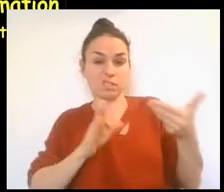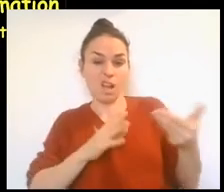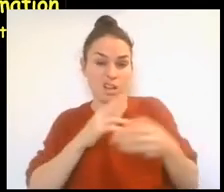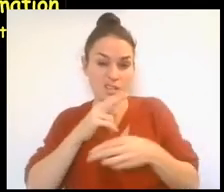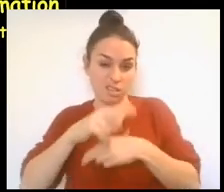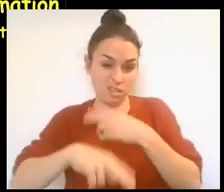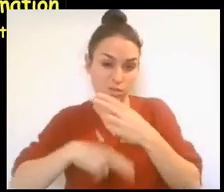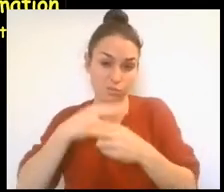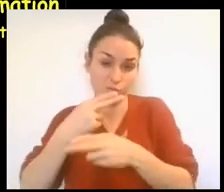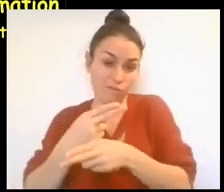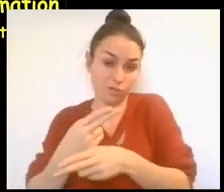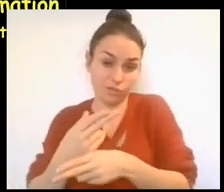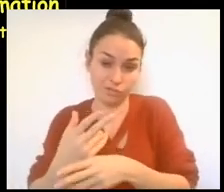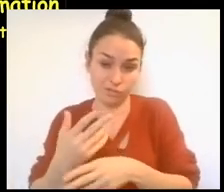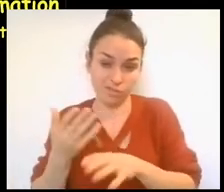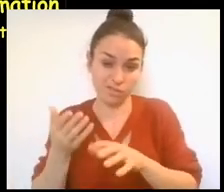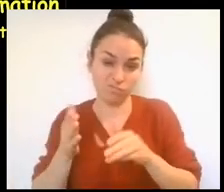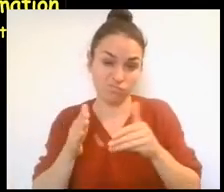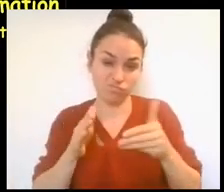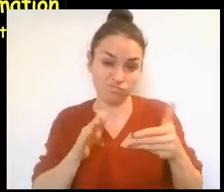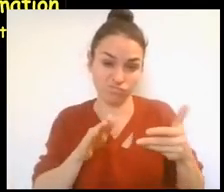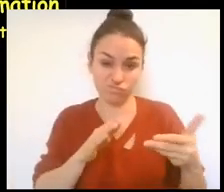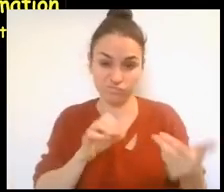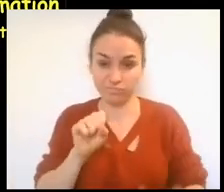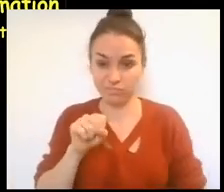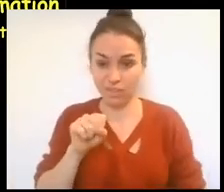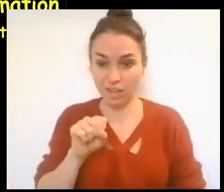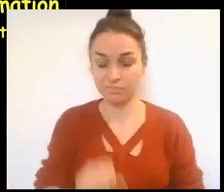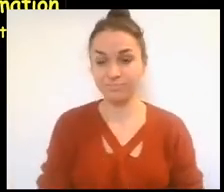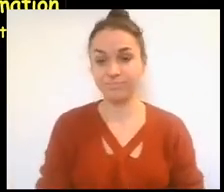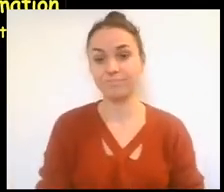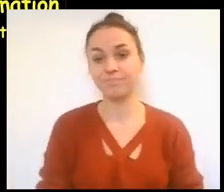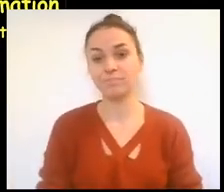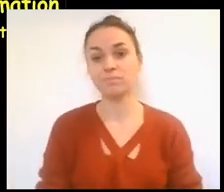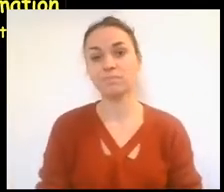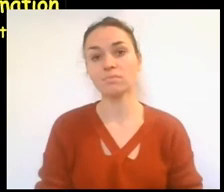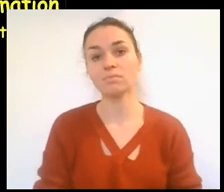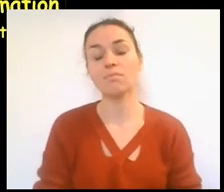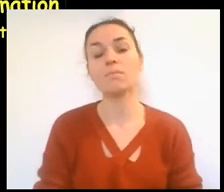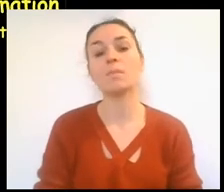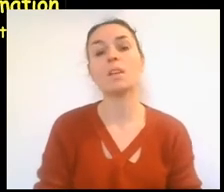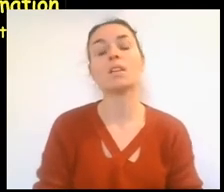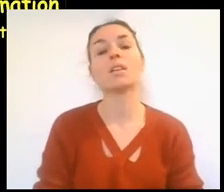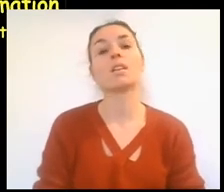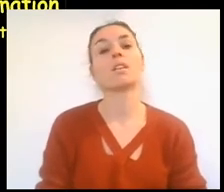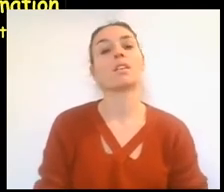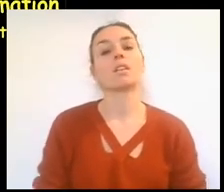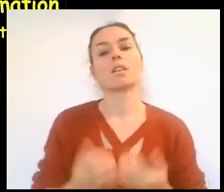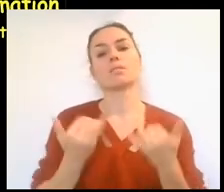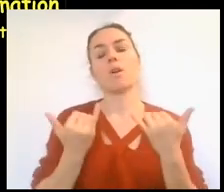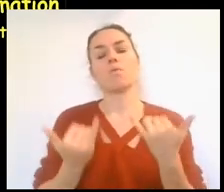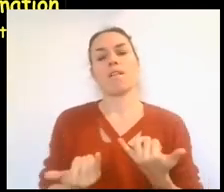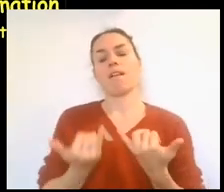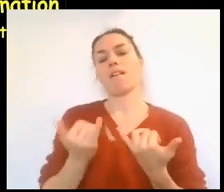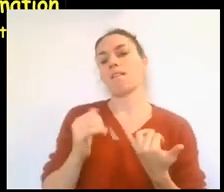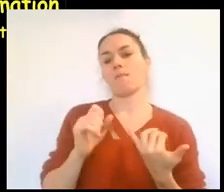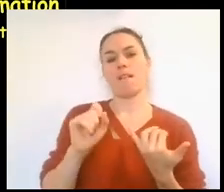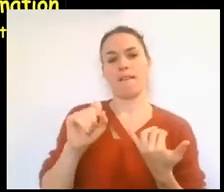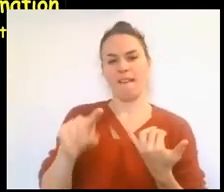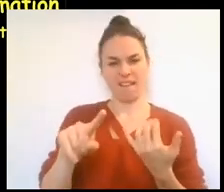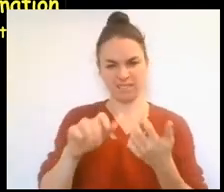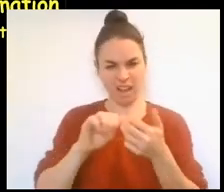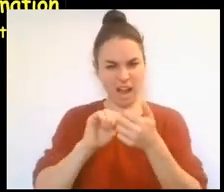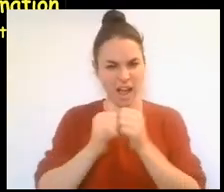Now, interestingly, the question is, how did these galaxies develop this nice symmetric shape